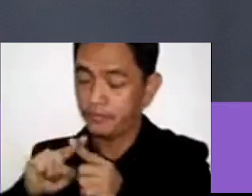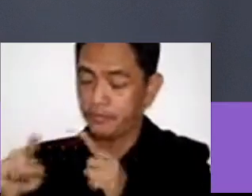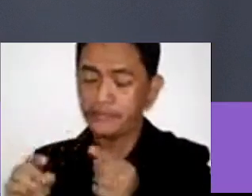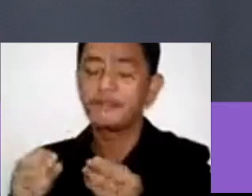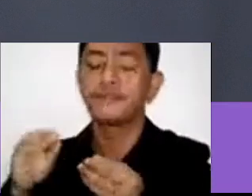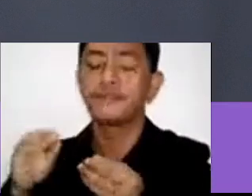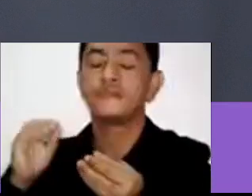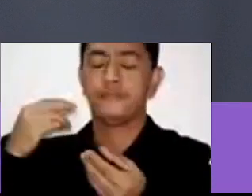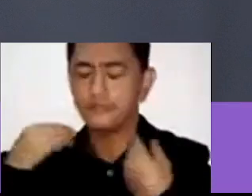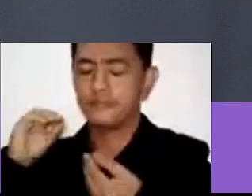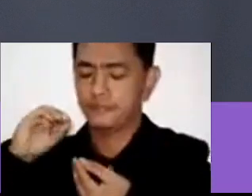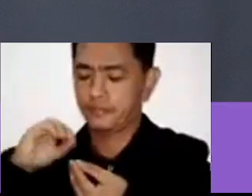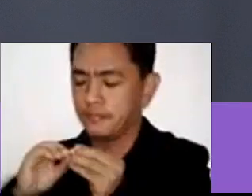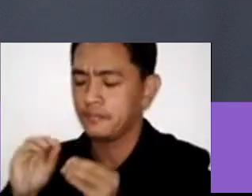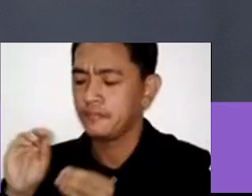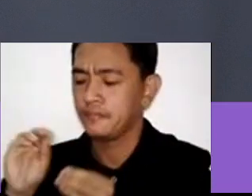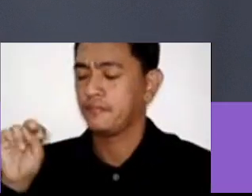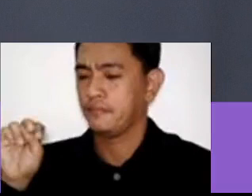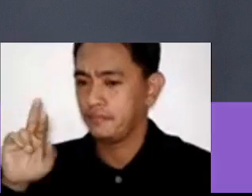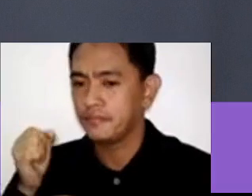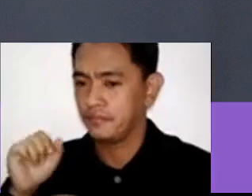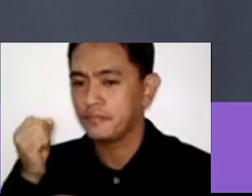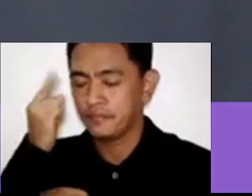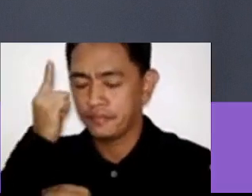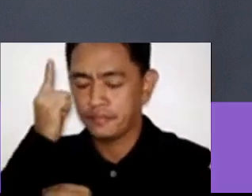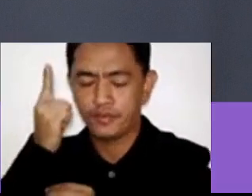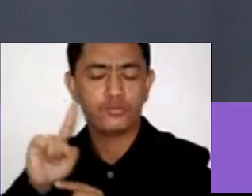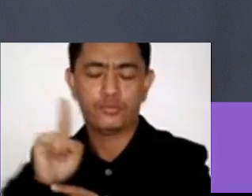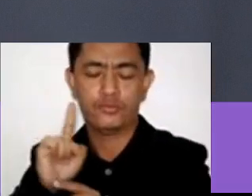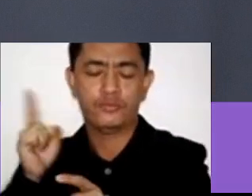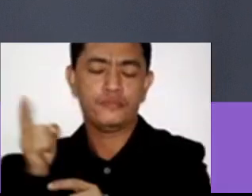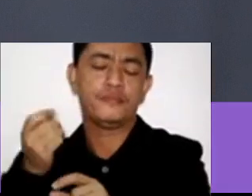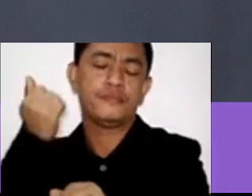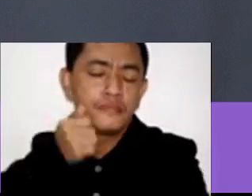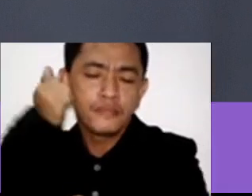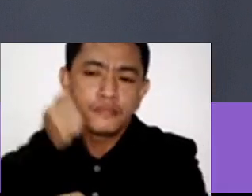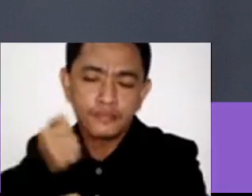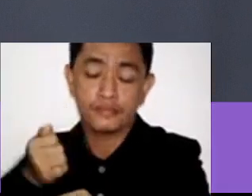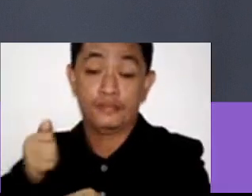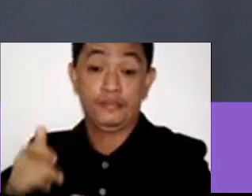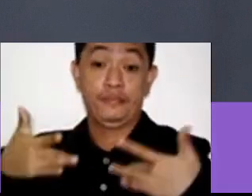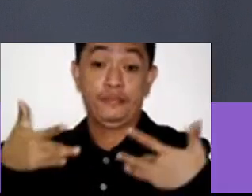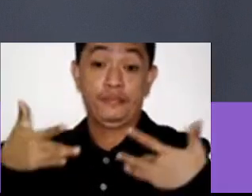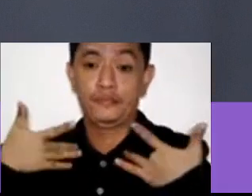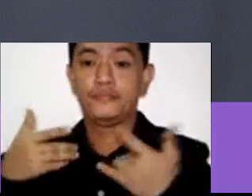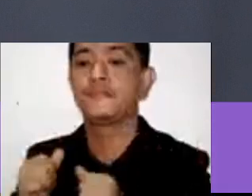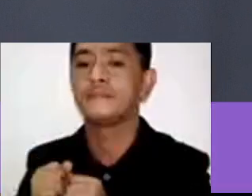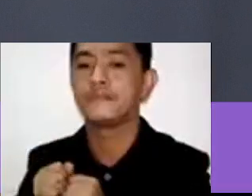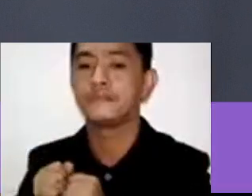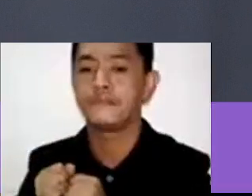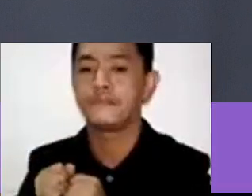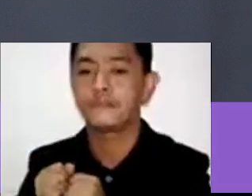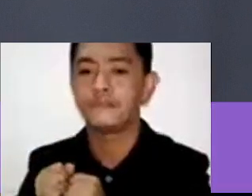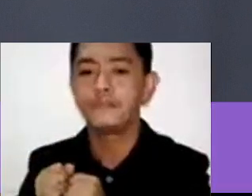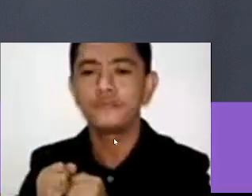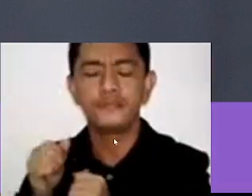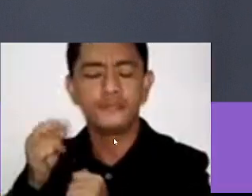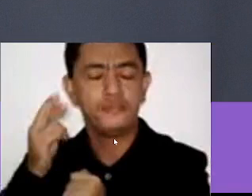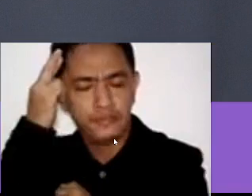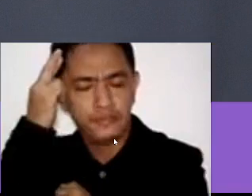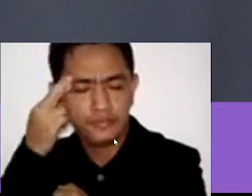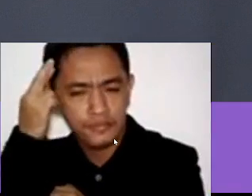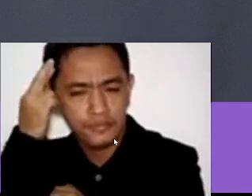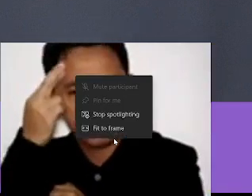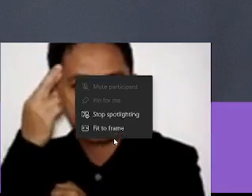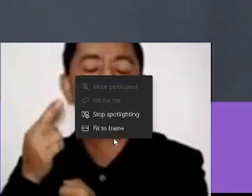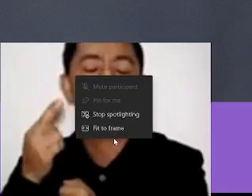people cope with the daily demands of life. This also comes with reasonable writing skills in order to